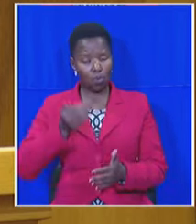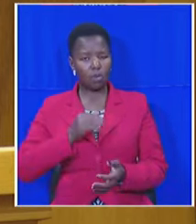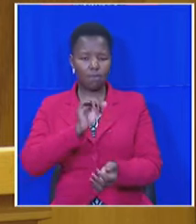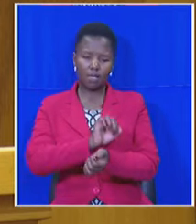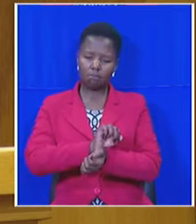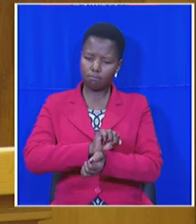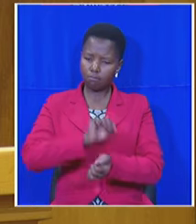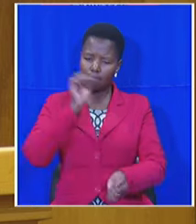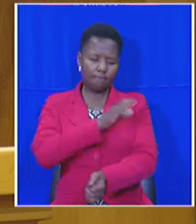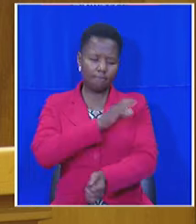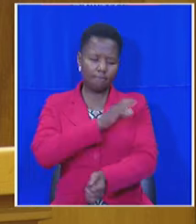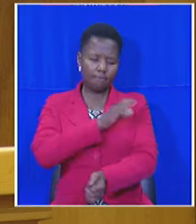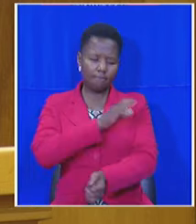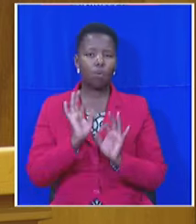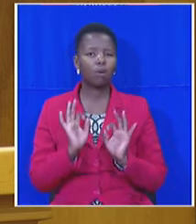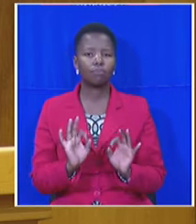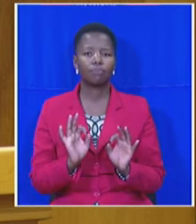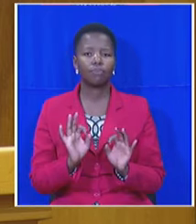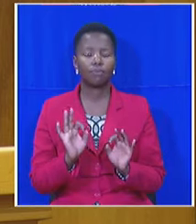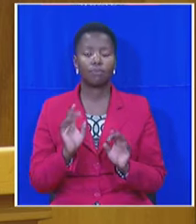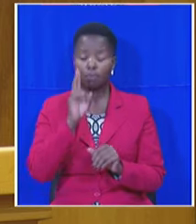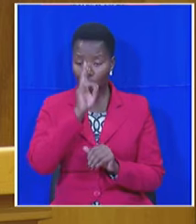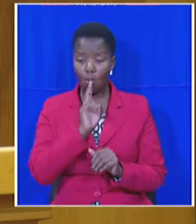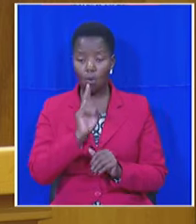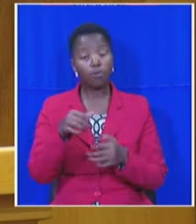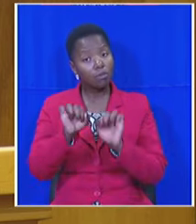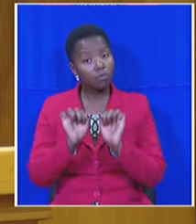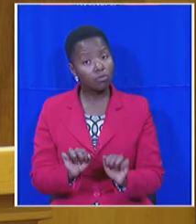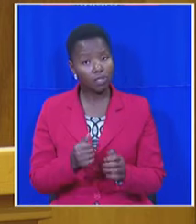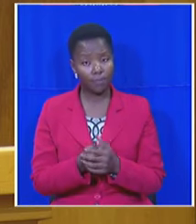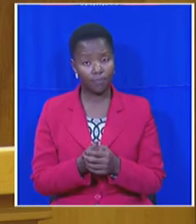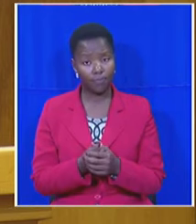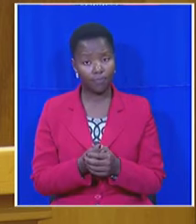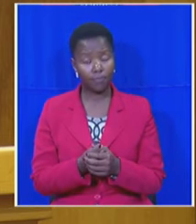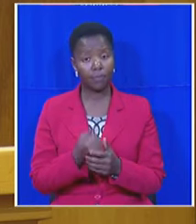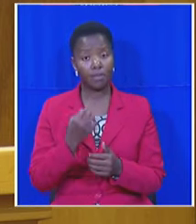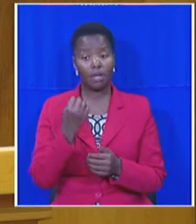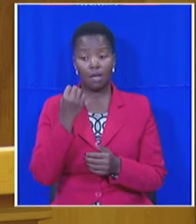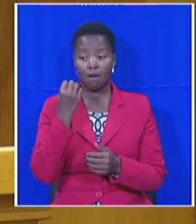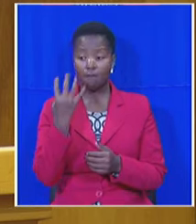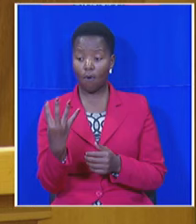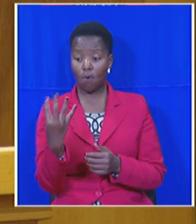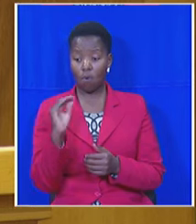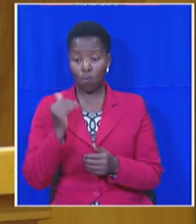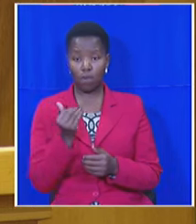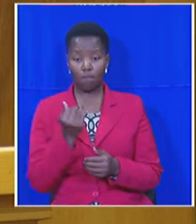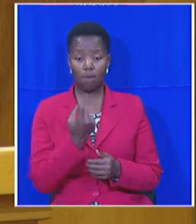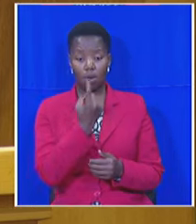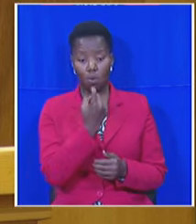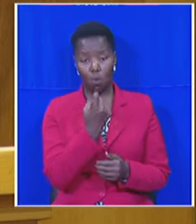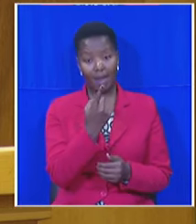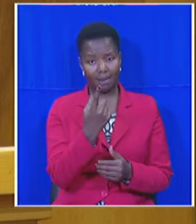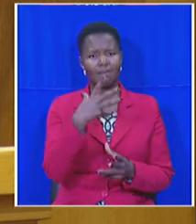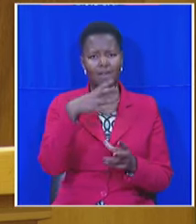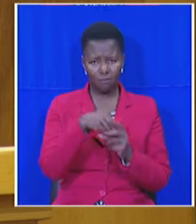in South Africa. Honorable Chairperson, 1 out of every 4 women in South Africa is in an abusive